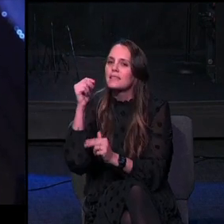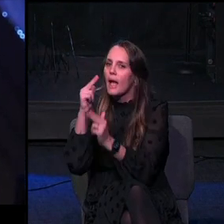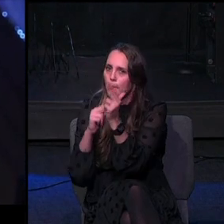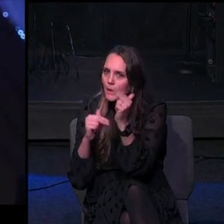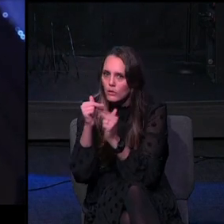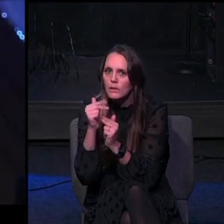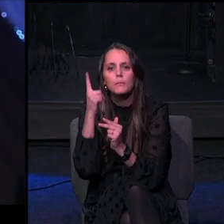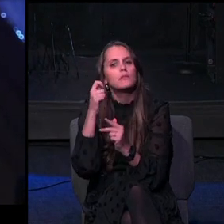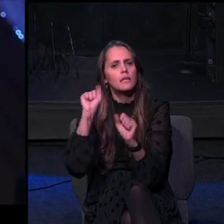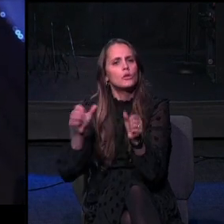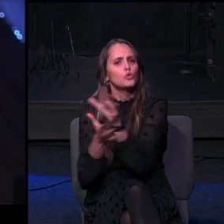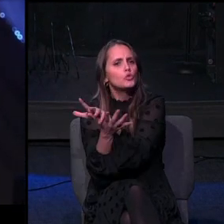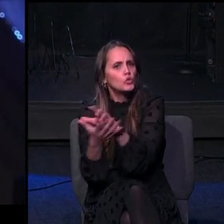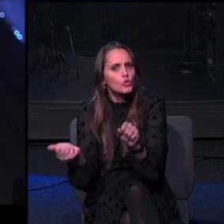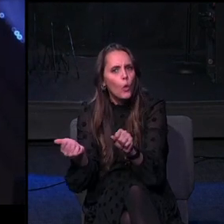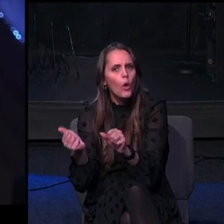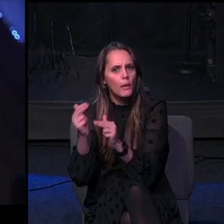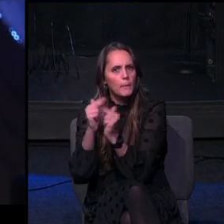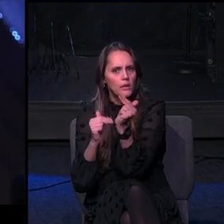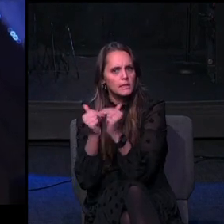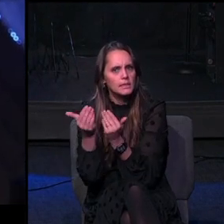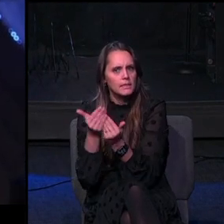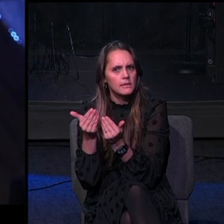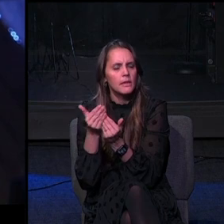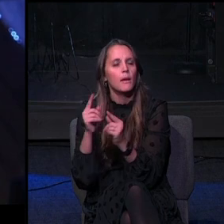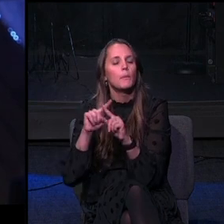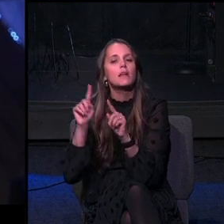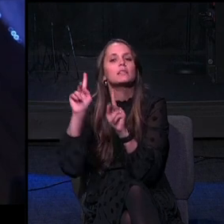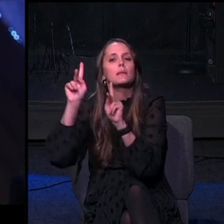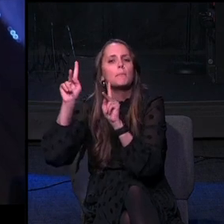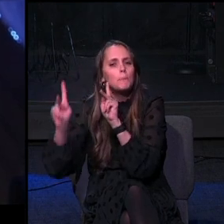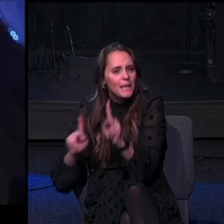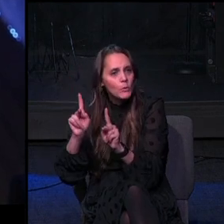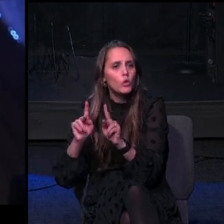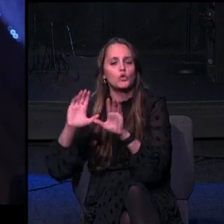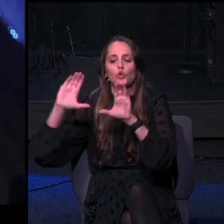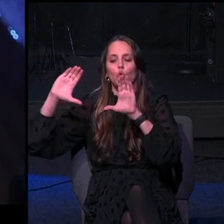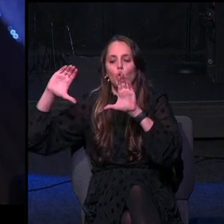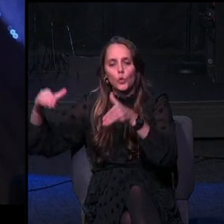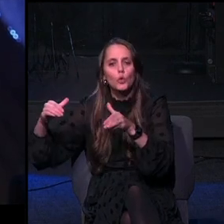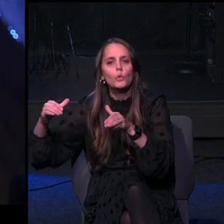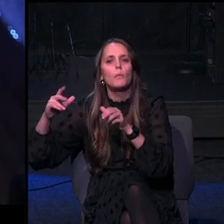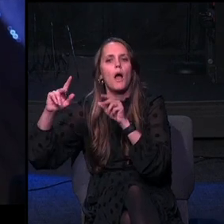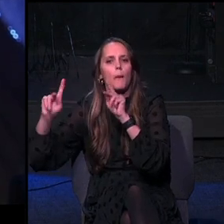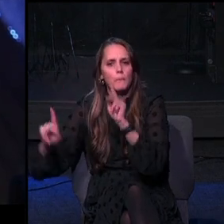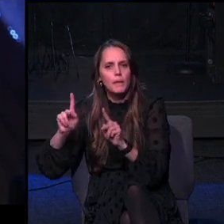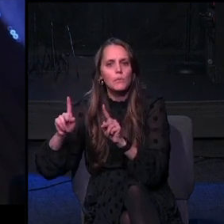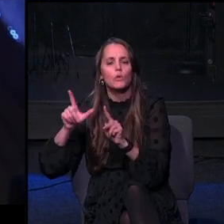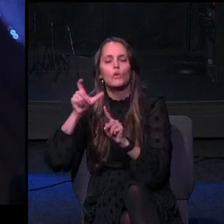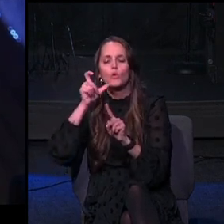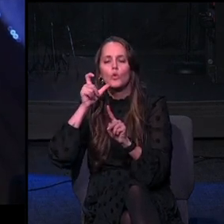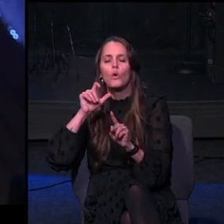building. It's a people. It's a group of people that are moving in the same direction, that are built on